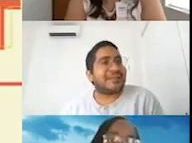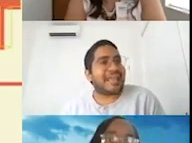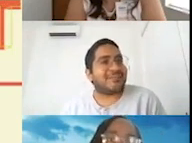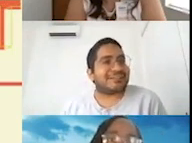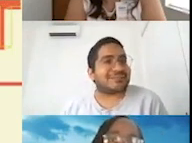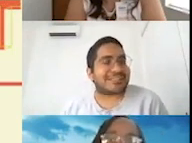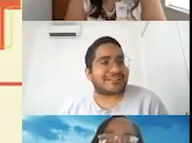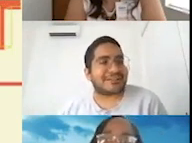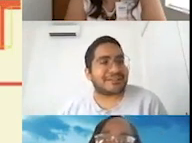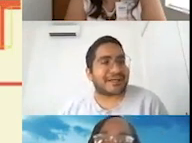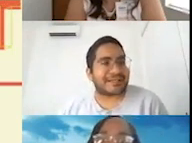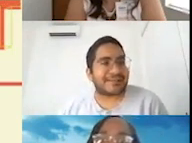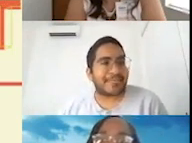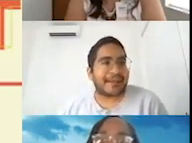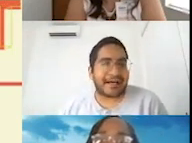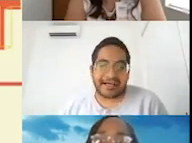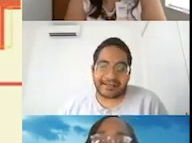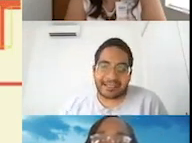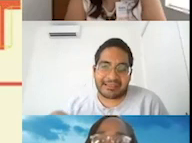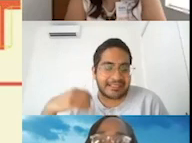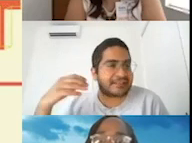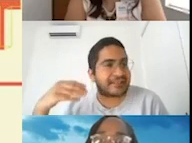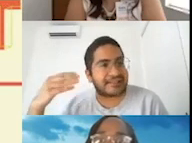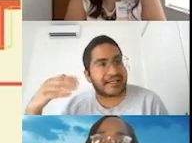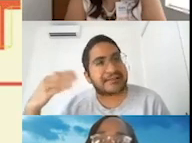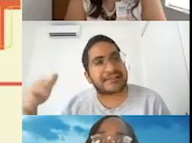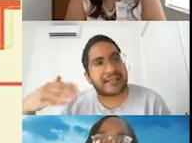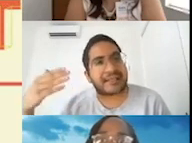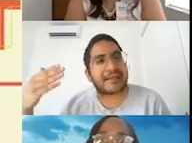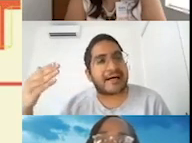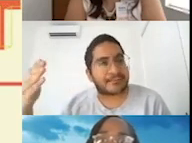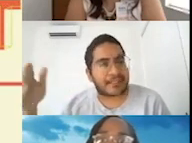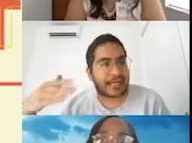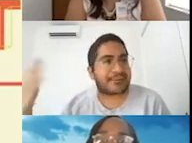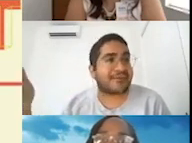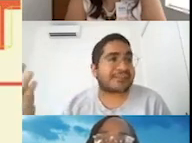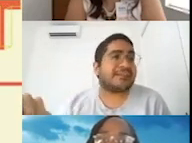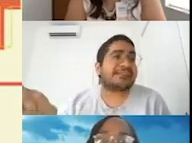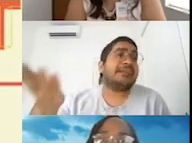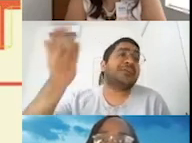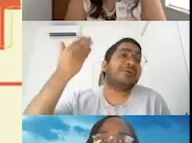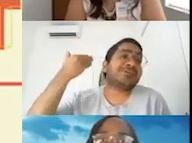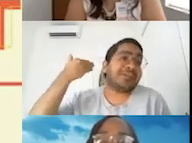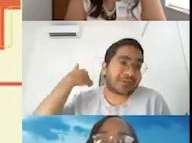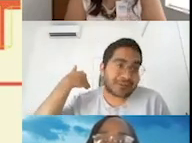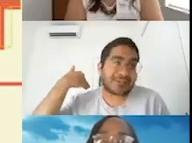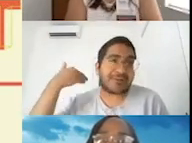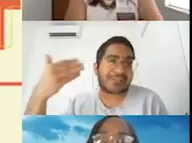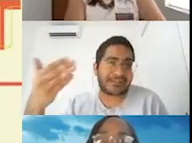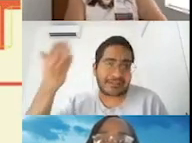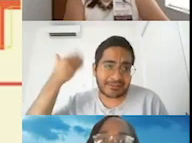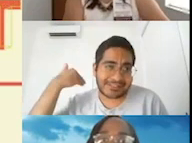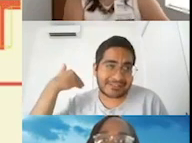like aiming to materialize. And the other thing that I would have to say, and this kind of goes to the